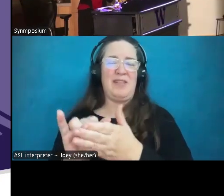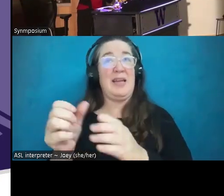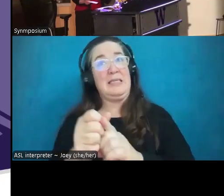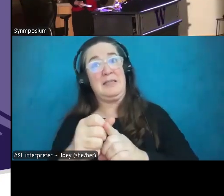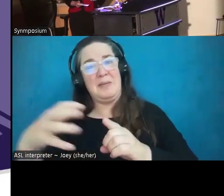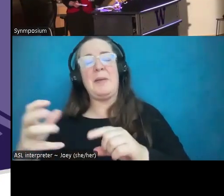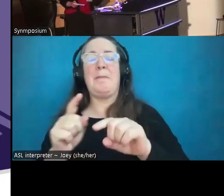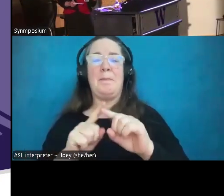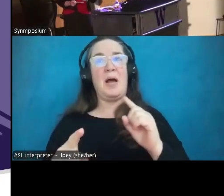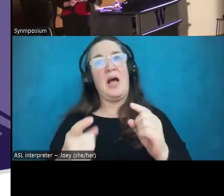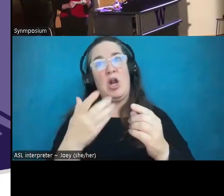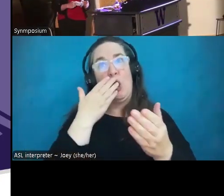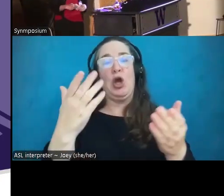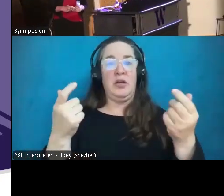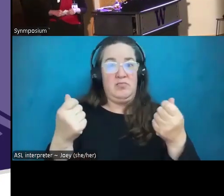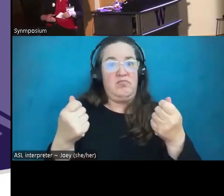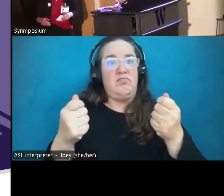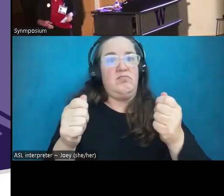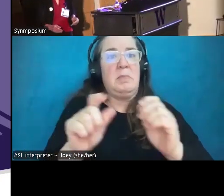have this nice lady. I'm